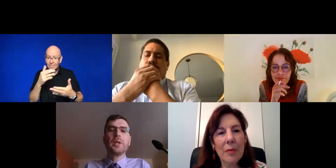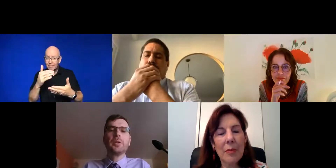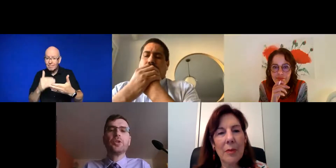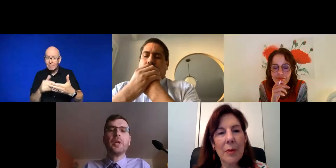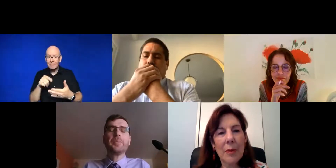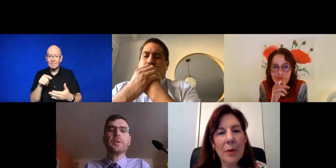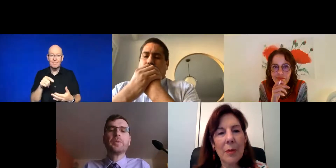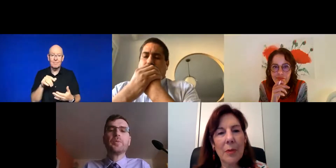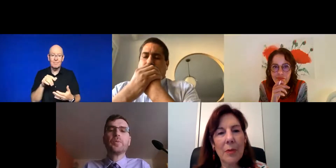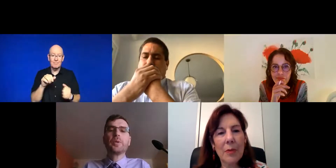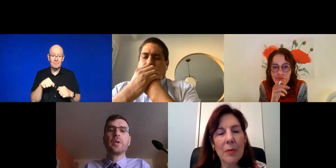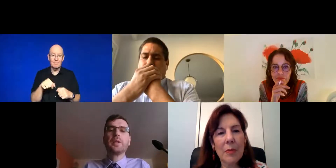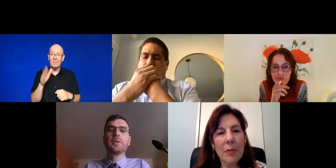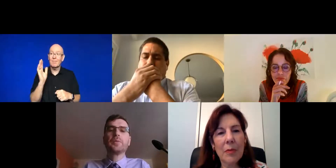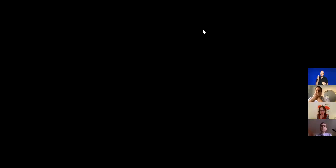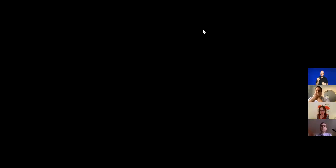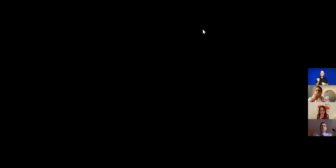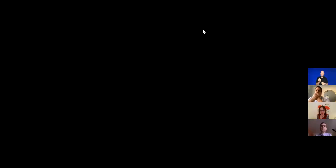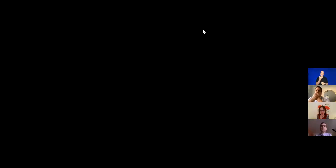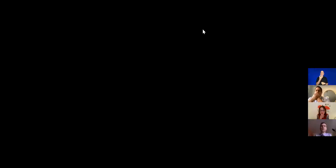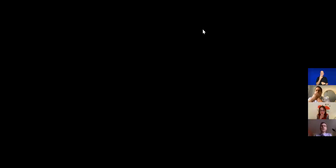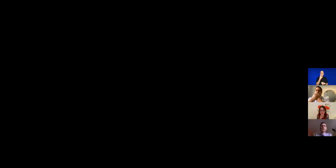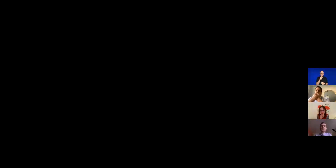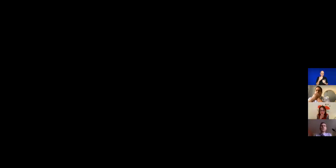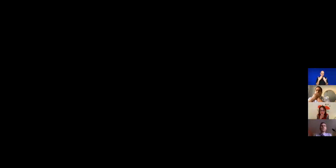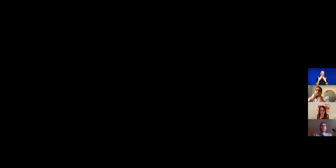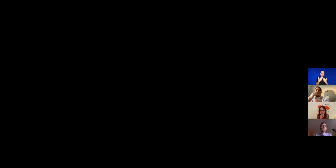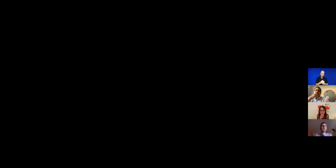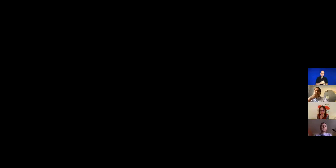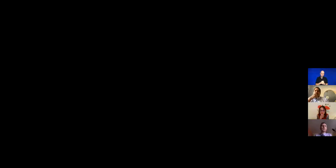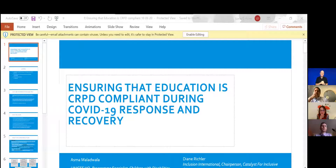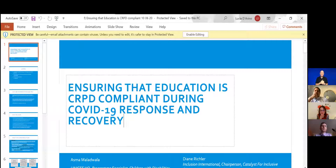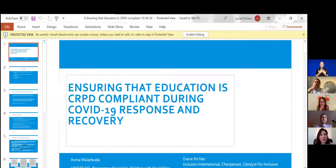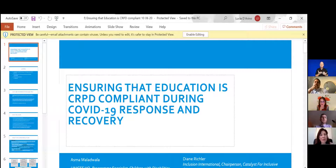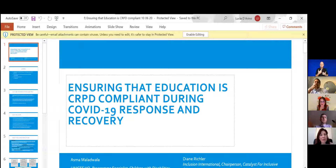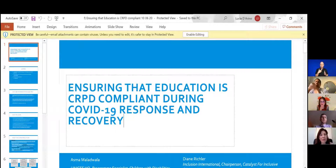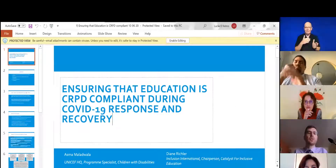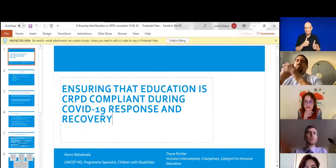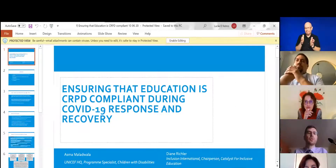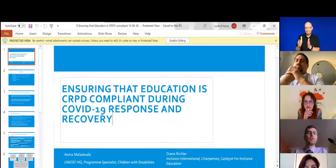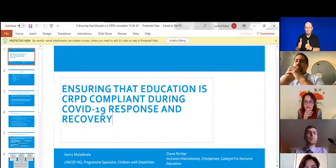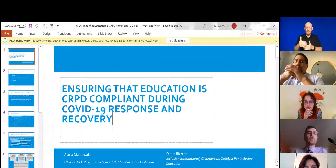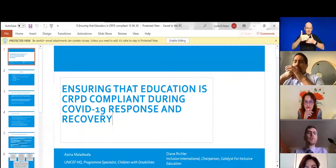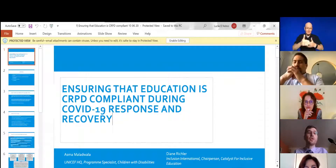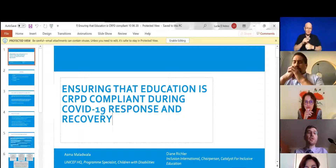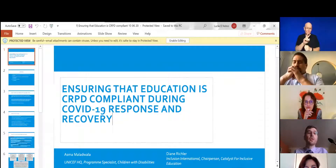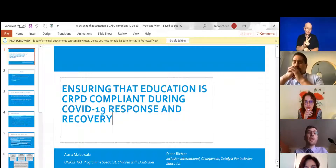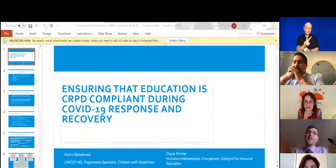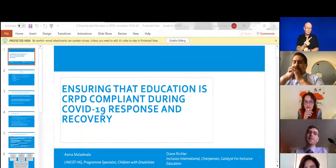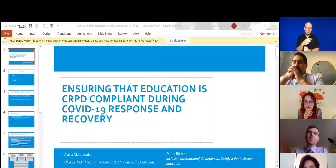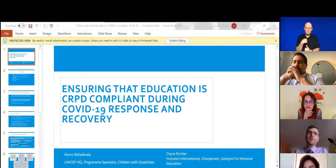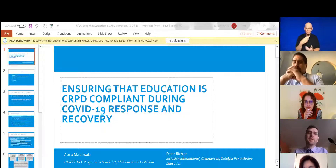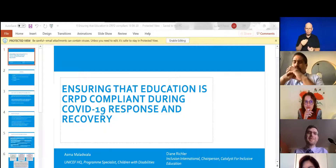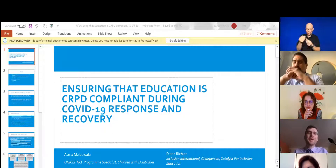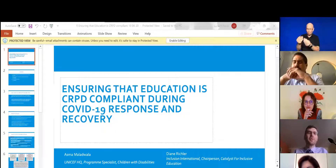International and chairperson for Catalyst for Inclusive Education, who will guide us through the next session on inclusive education. And